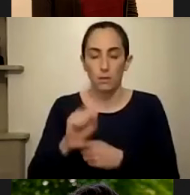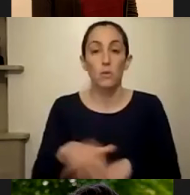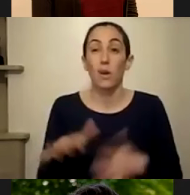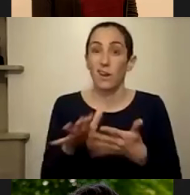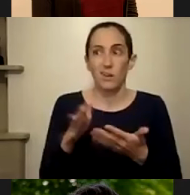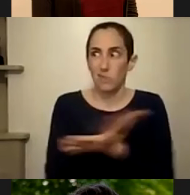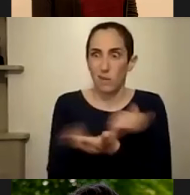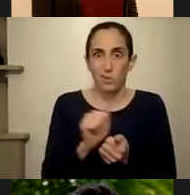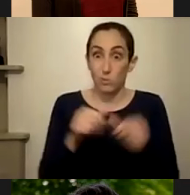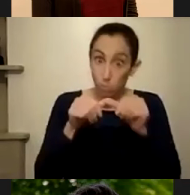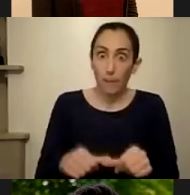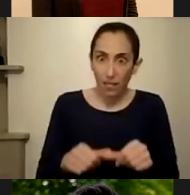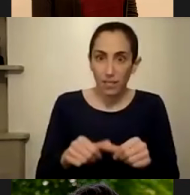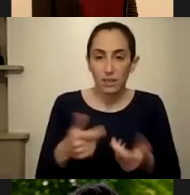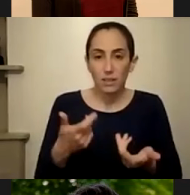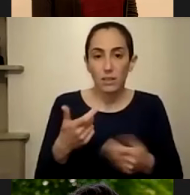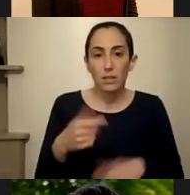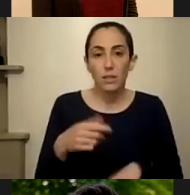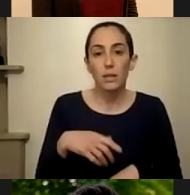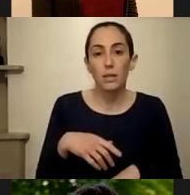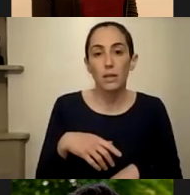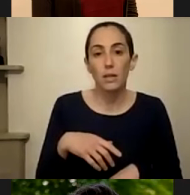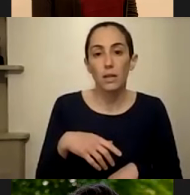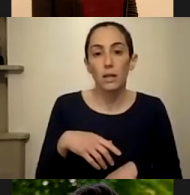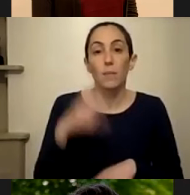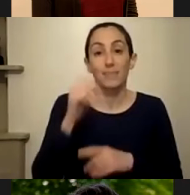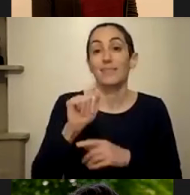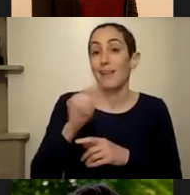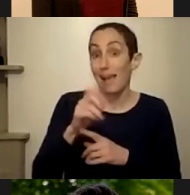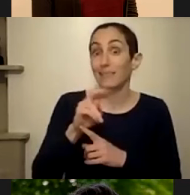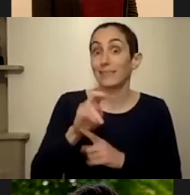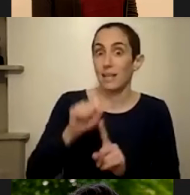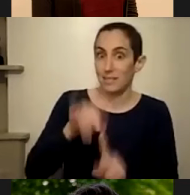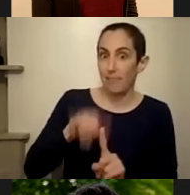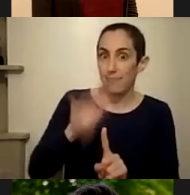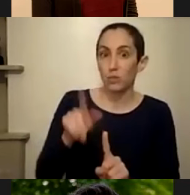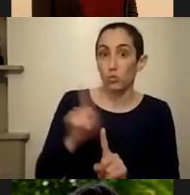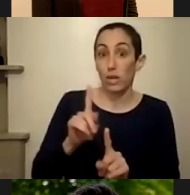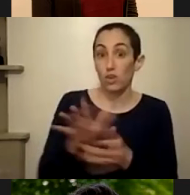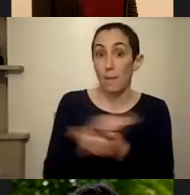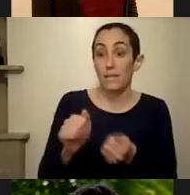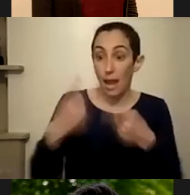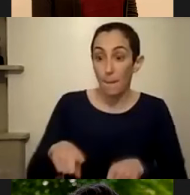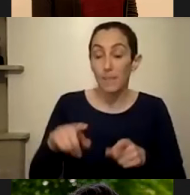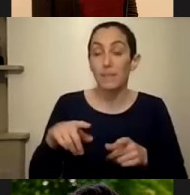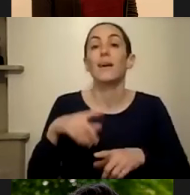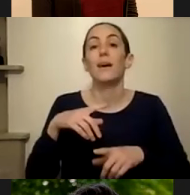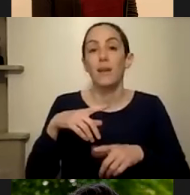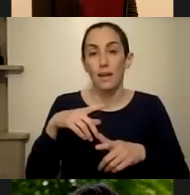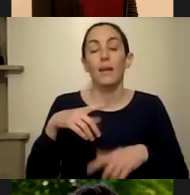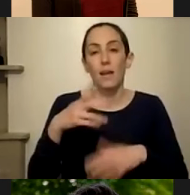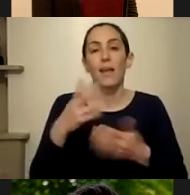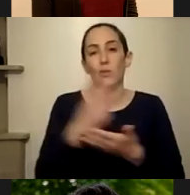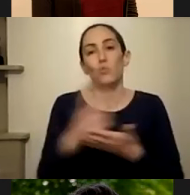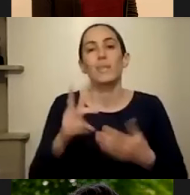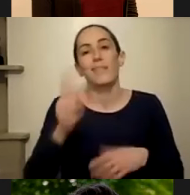being damaged primarily first, the RGC cells, the cell bodies also die two weeks after